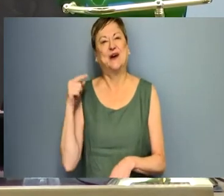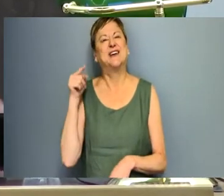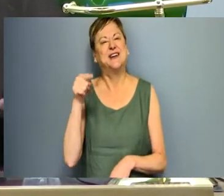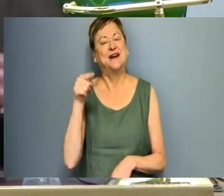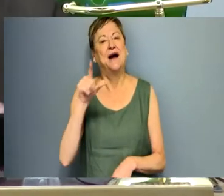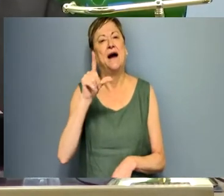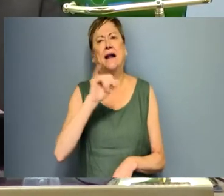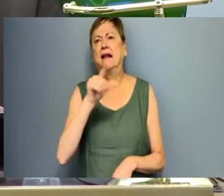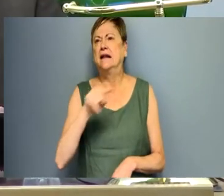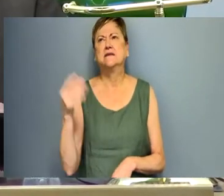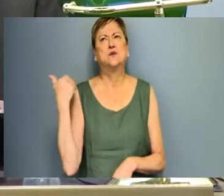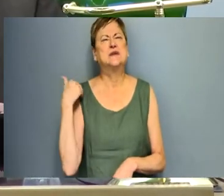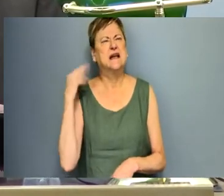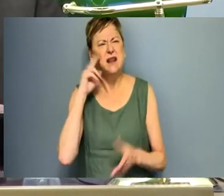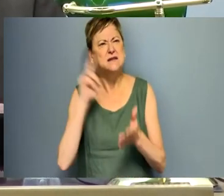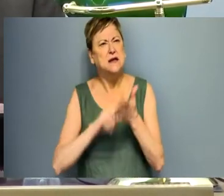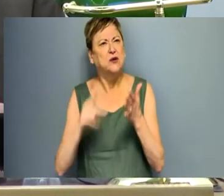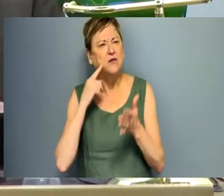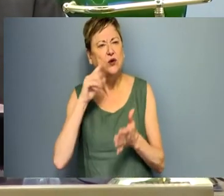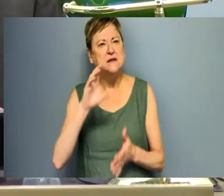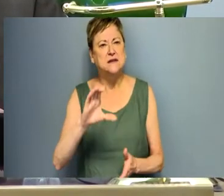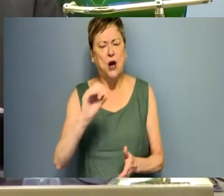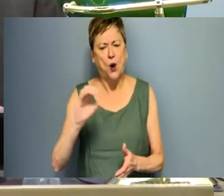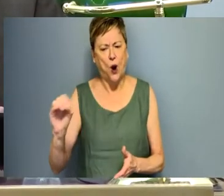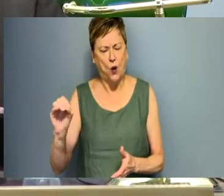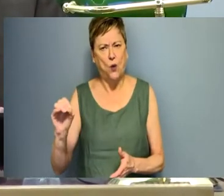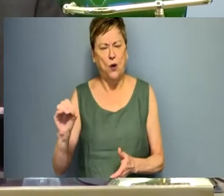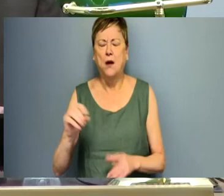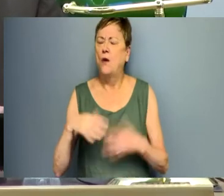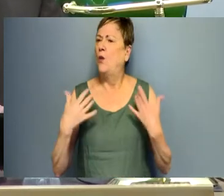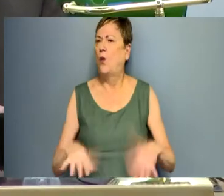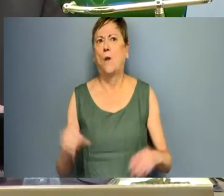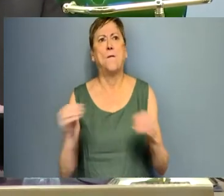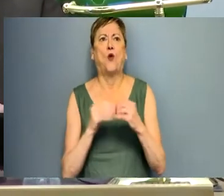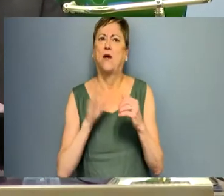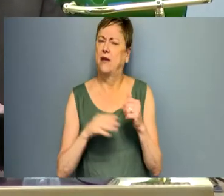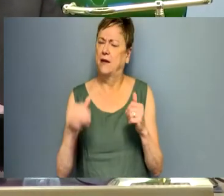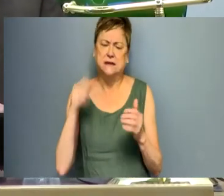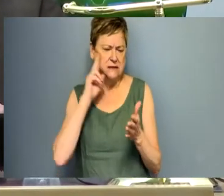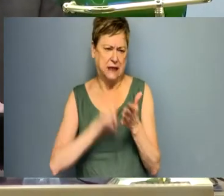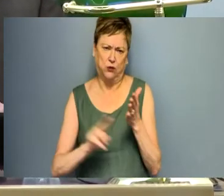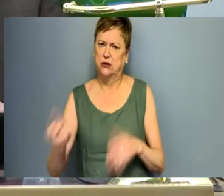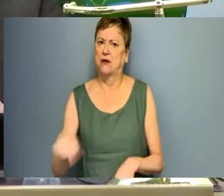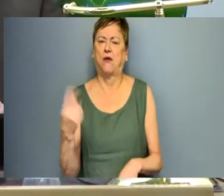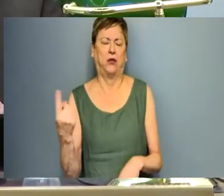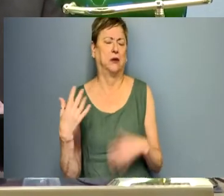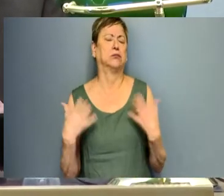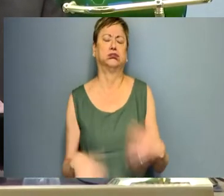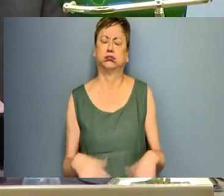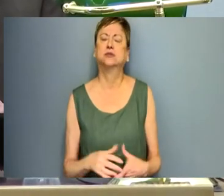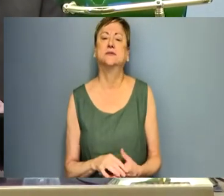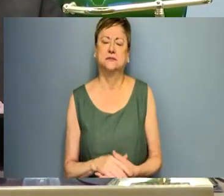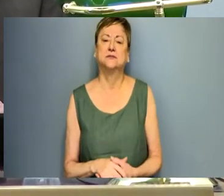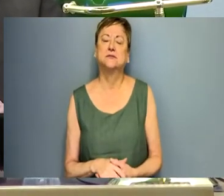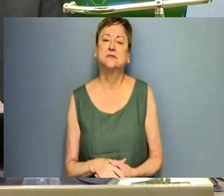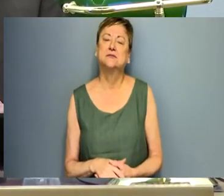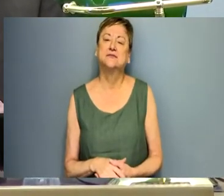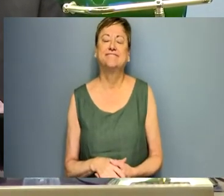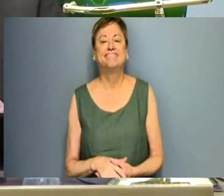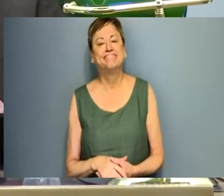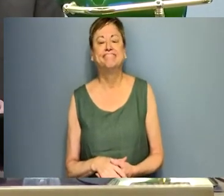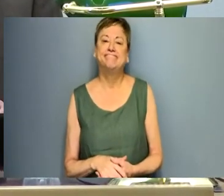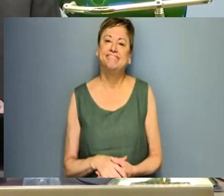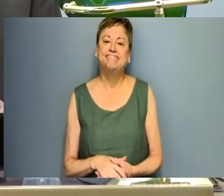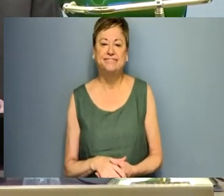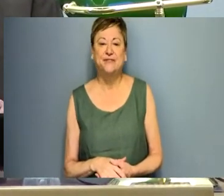she was the I guess, secretary to the COO, but boy, she was a lot more than that. She really was. I mean, it